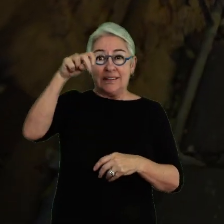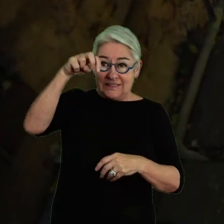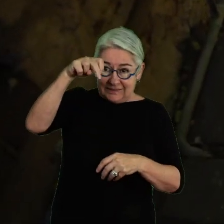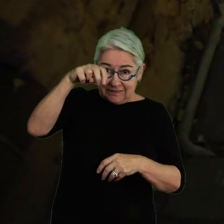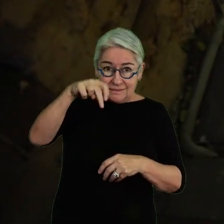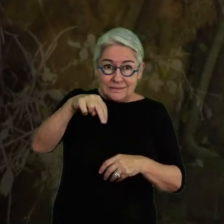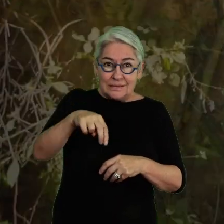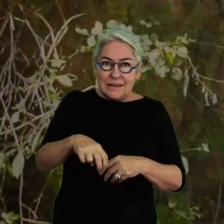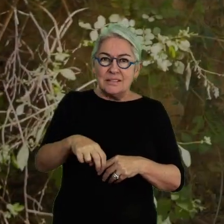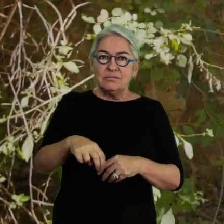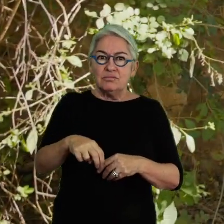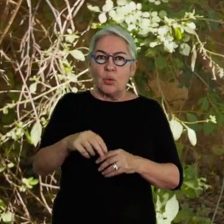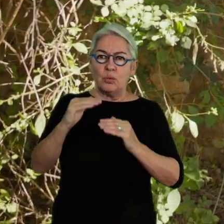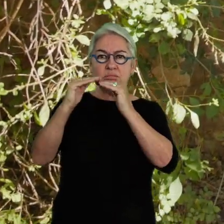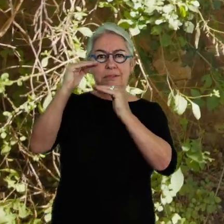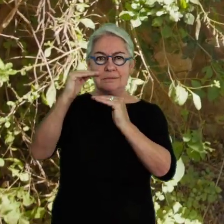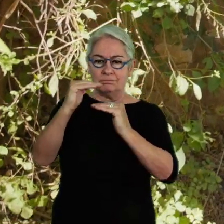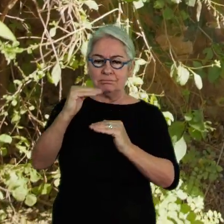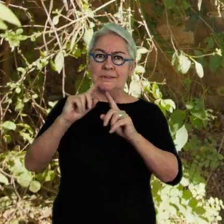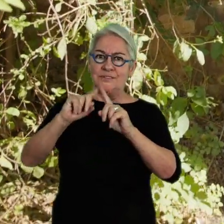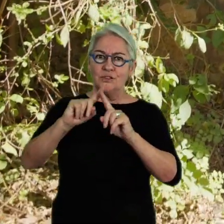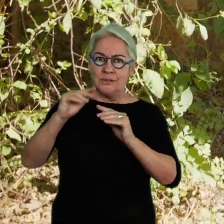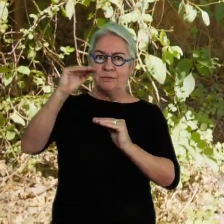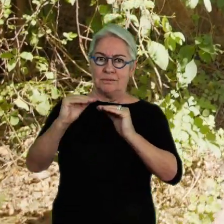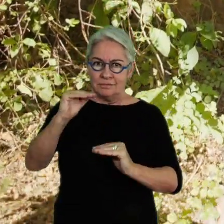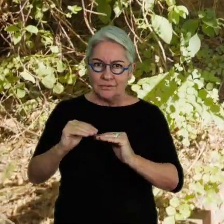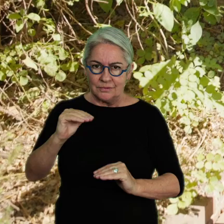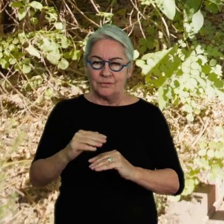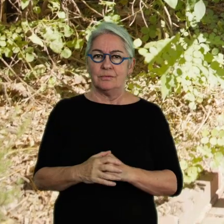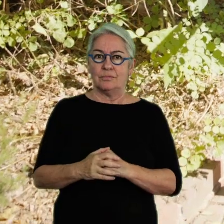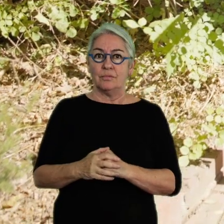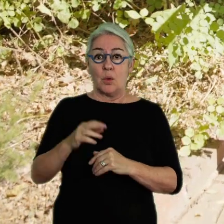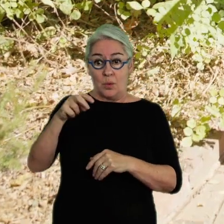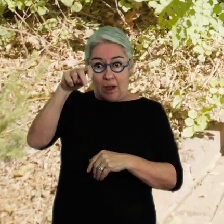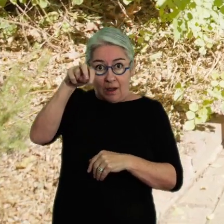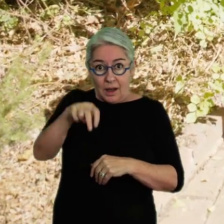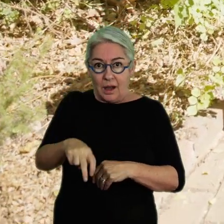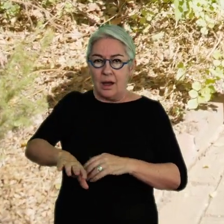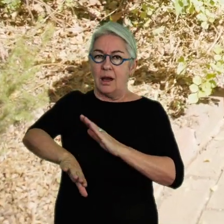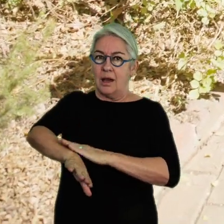The steps are of uneven depths and have a handrail on the right-hand side going down.